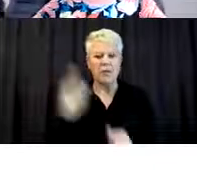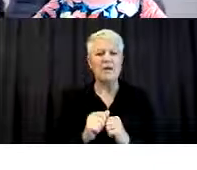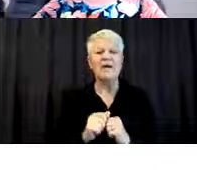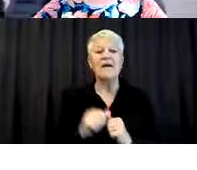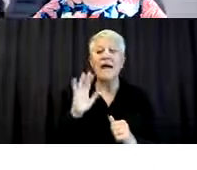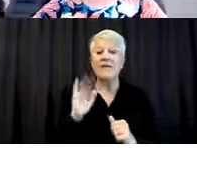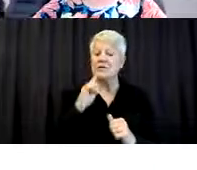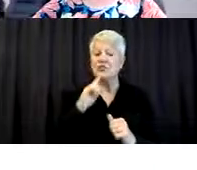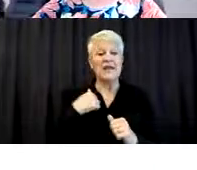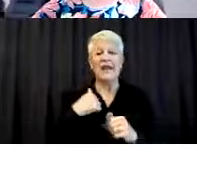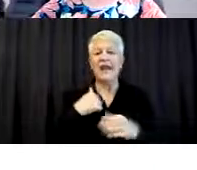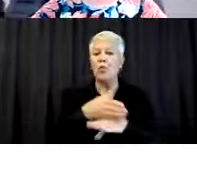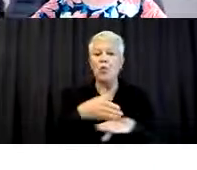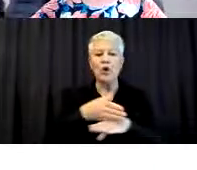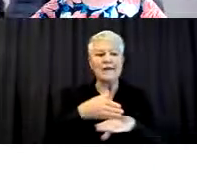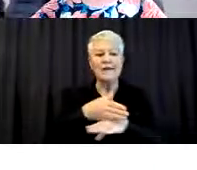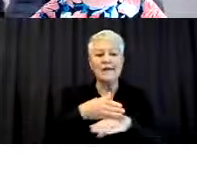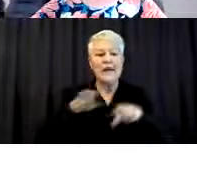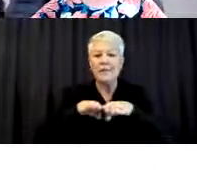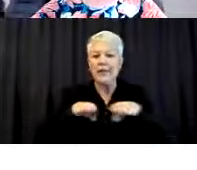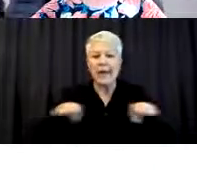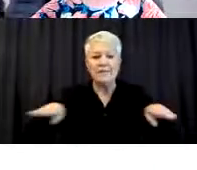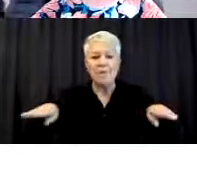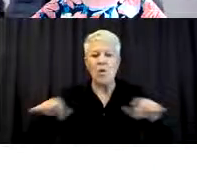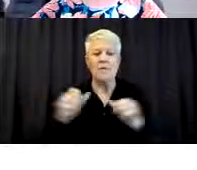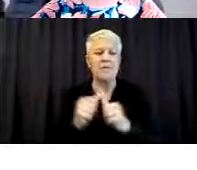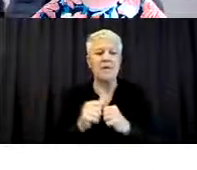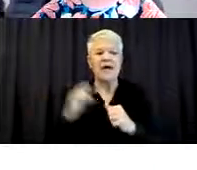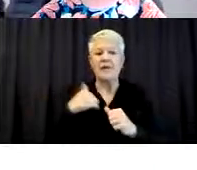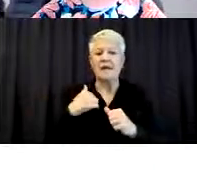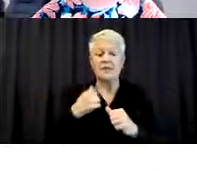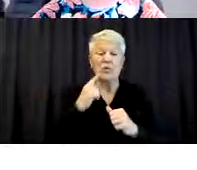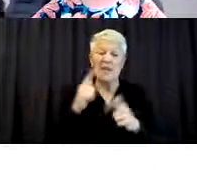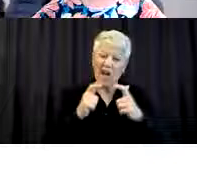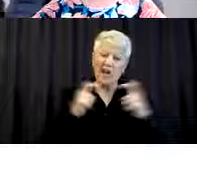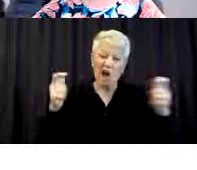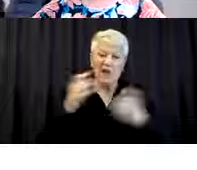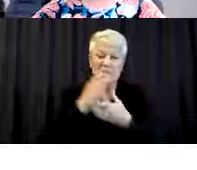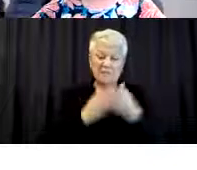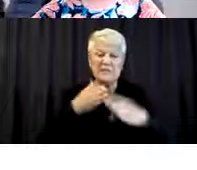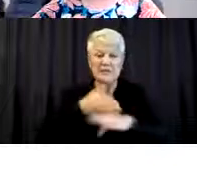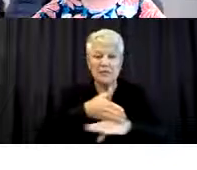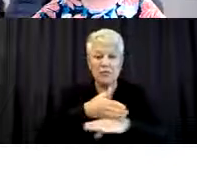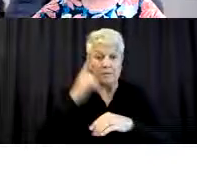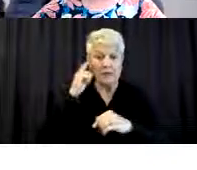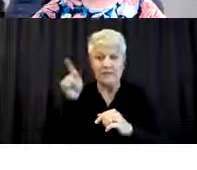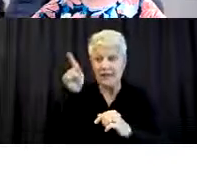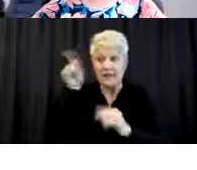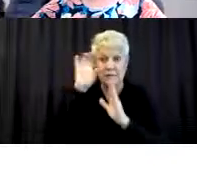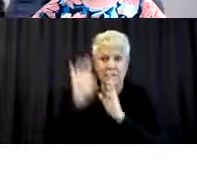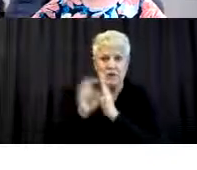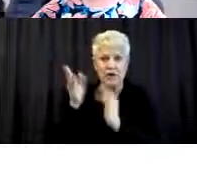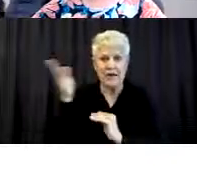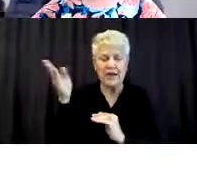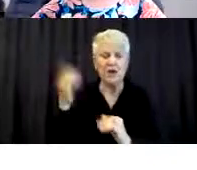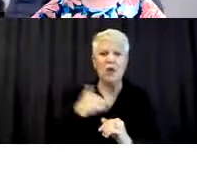a wooden platform, and it is a rather large piece, because in this picture here, we